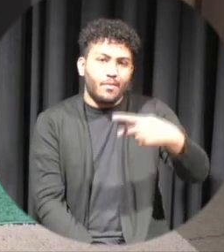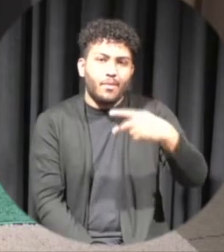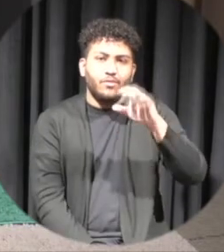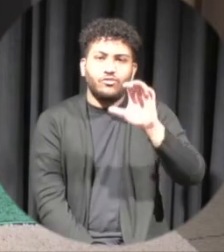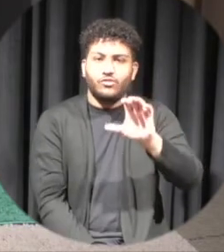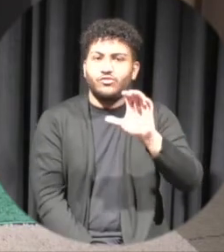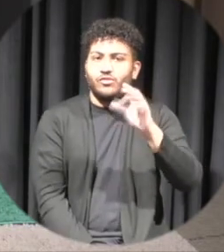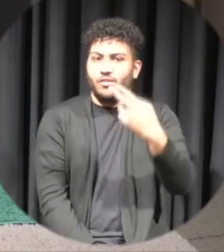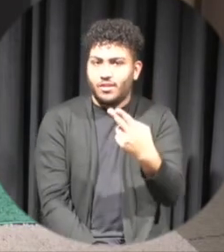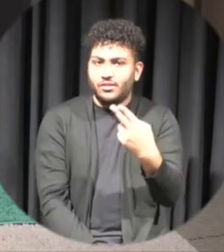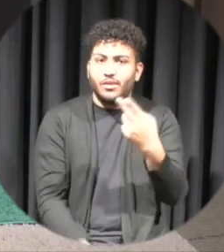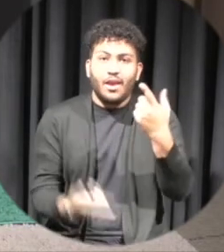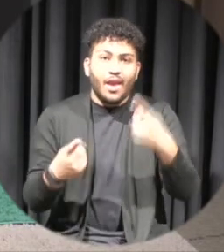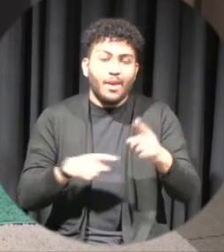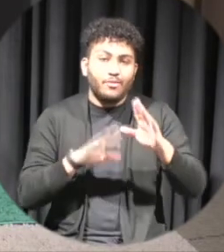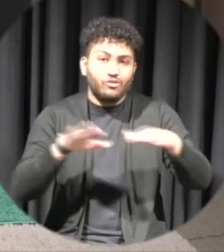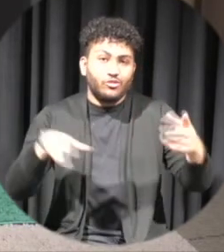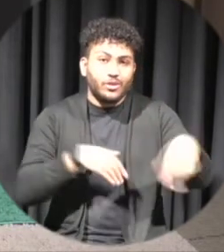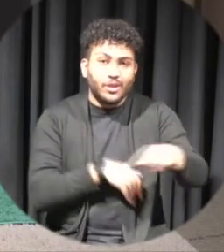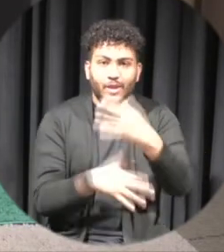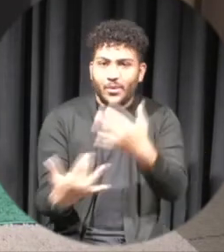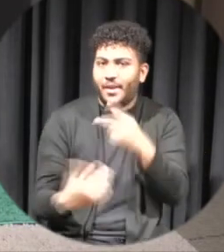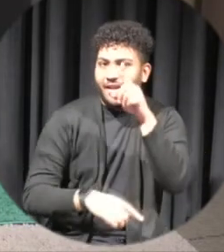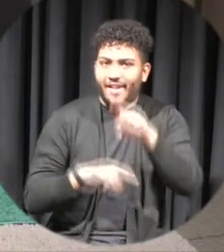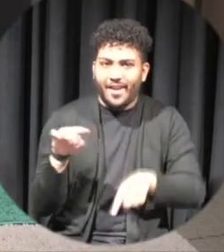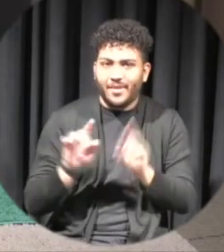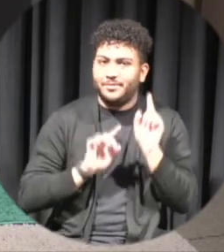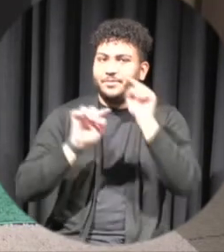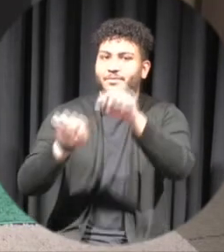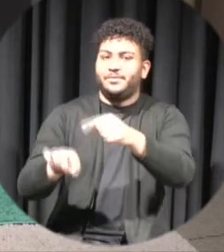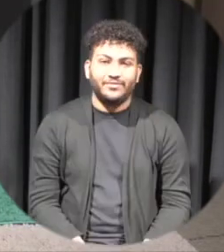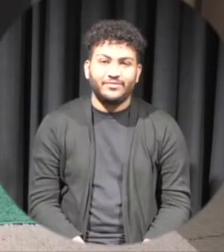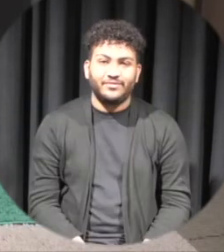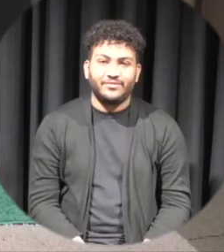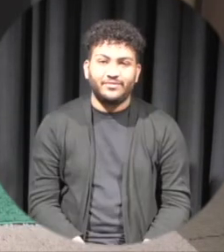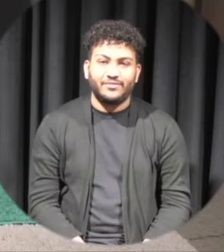neither should you. Make sure to mention Braveathon.